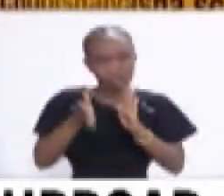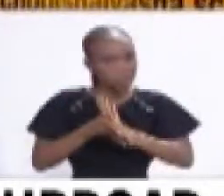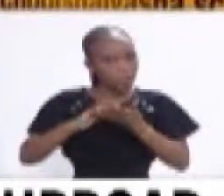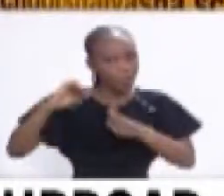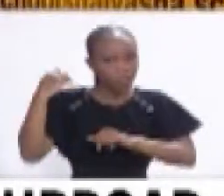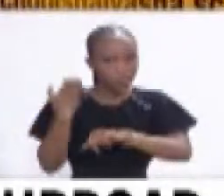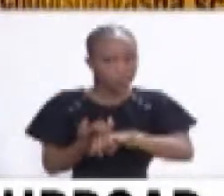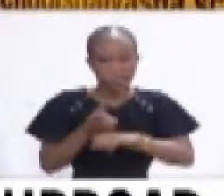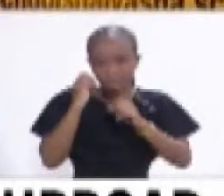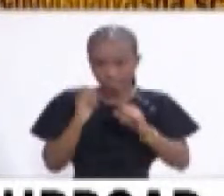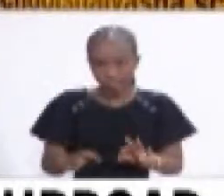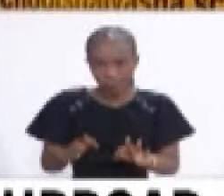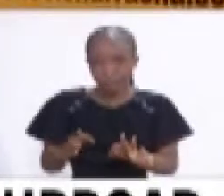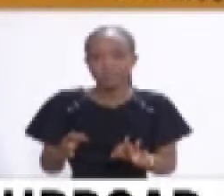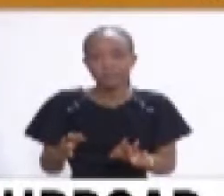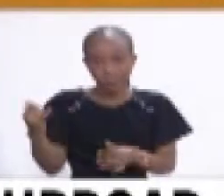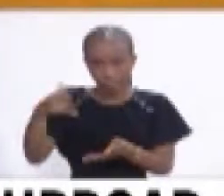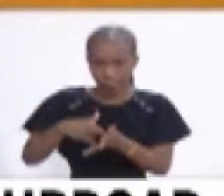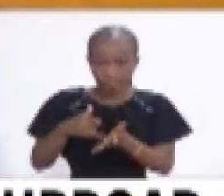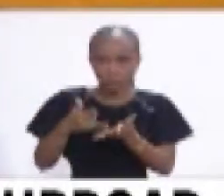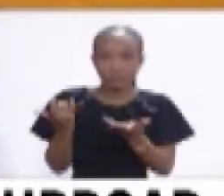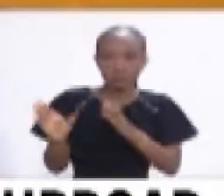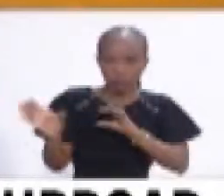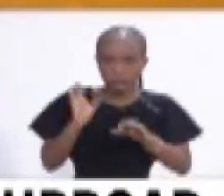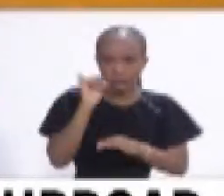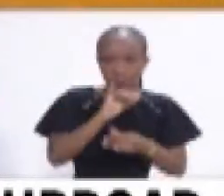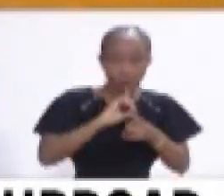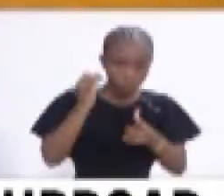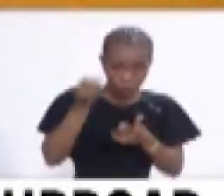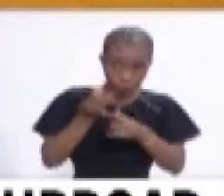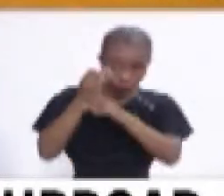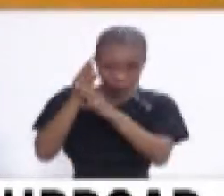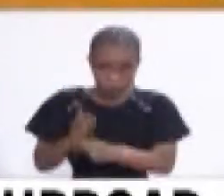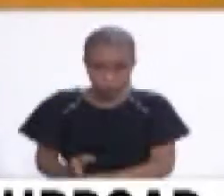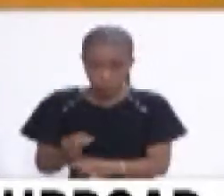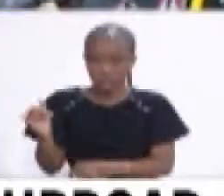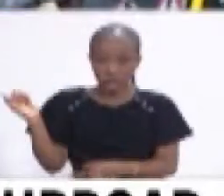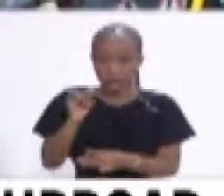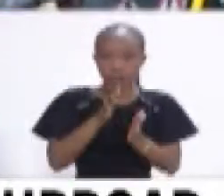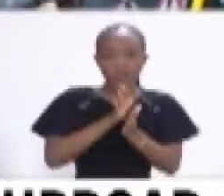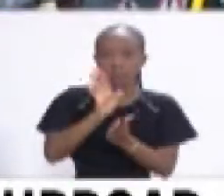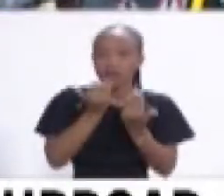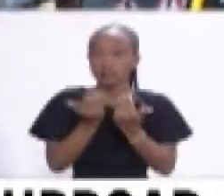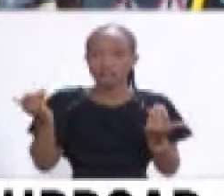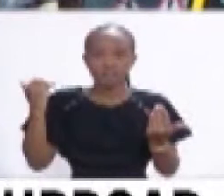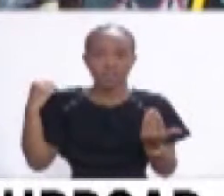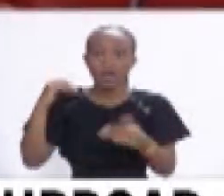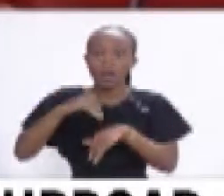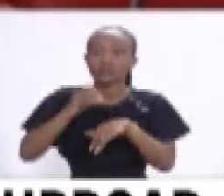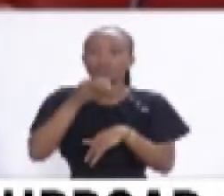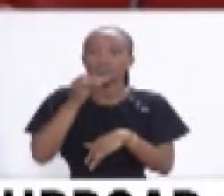thicker if they are going to be compelled to do so, or else they will have to be forced to stay with their children at